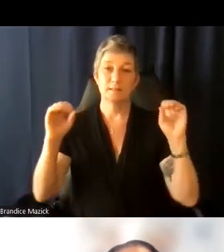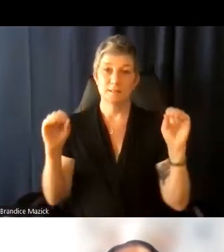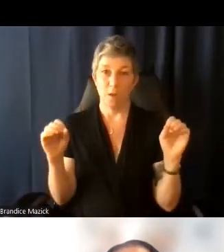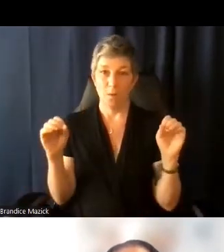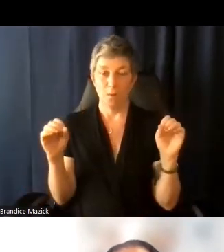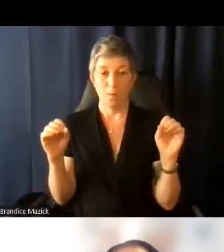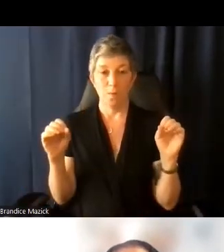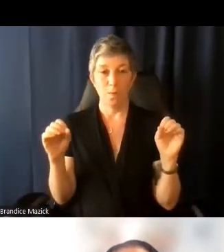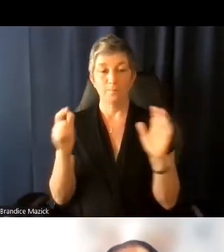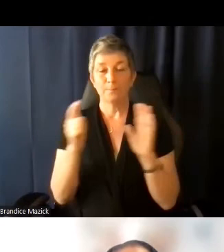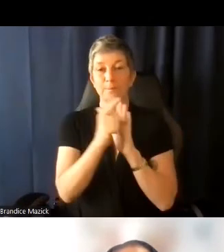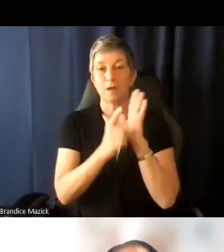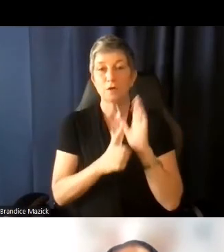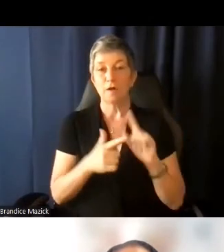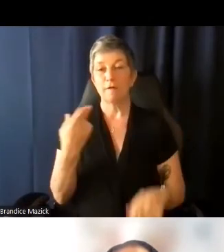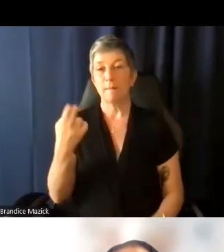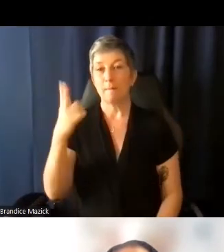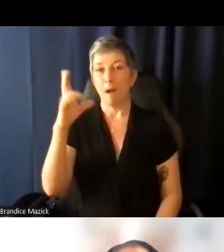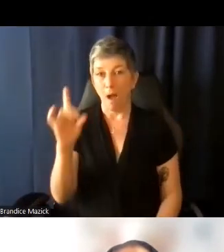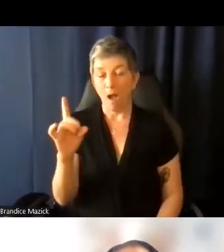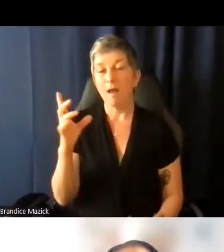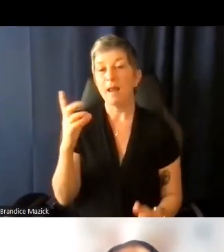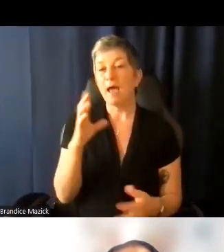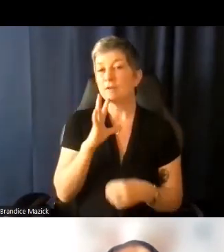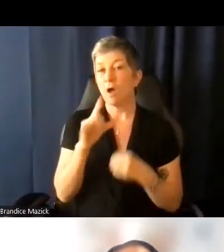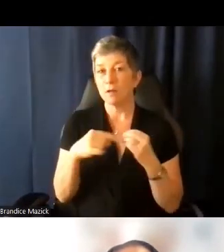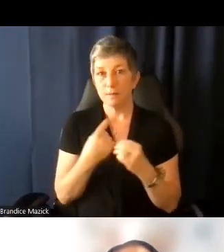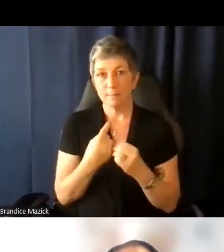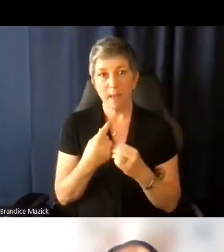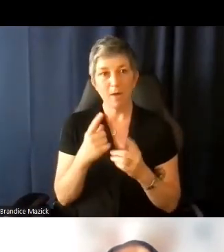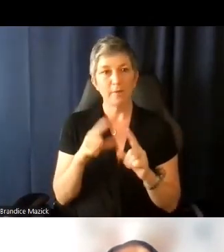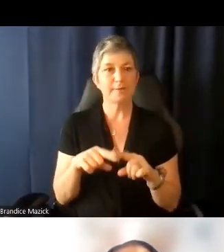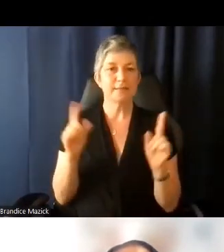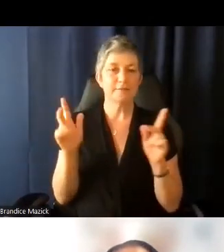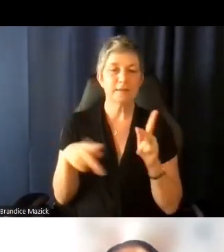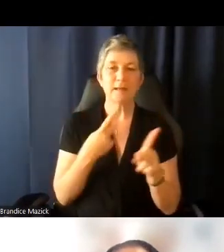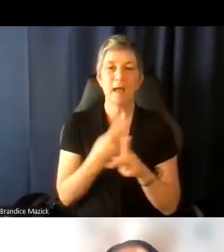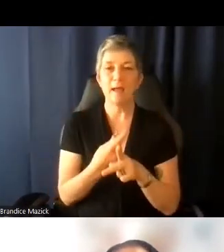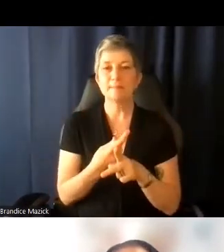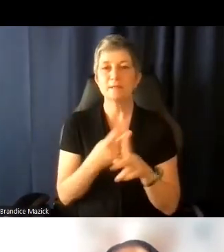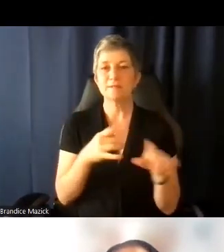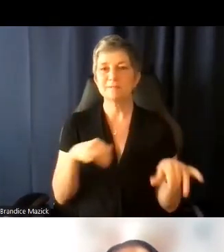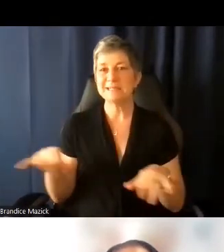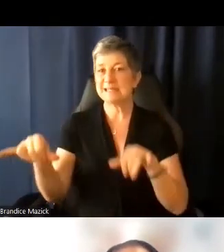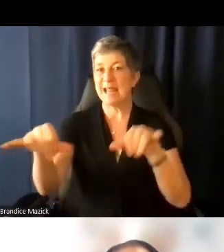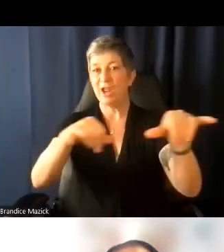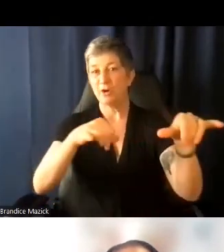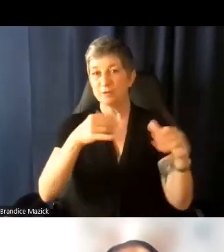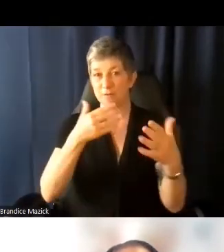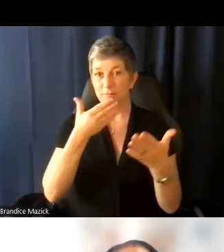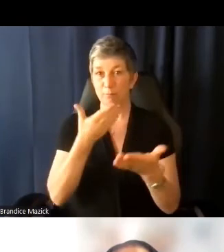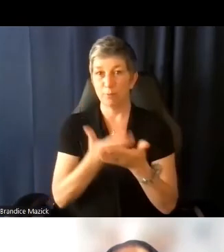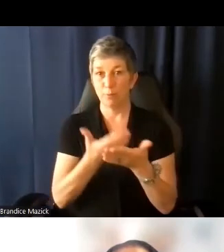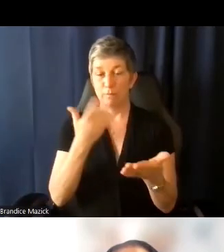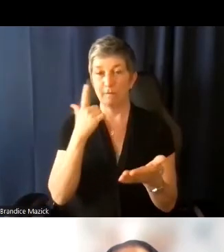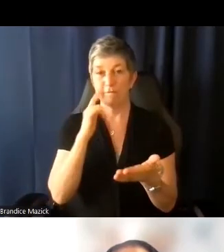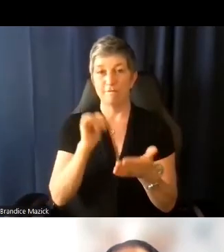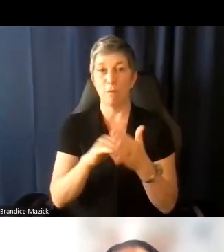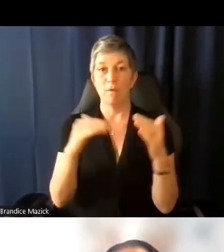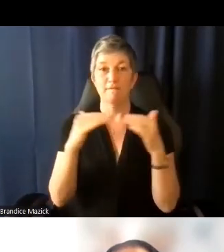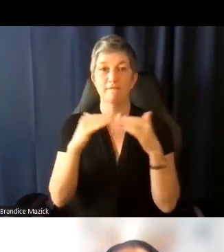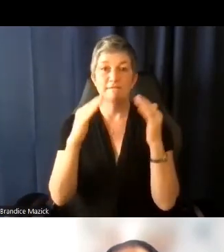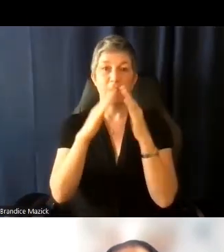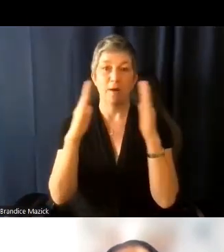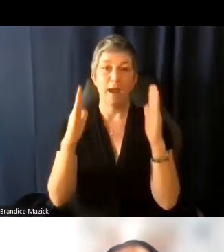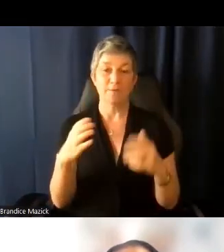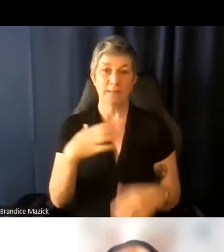So the attorneys from HUD have talked about the different types of standards of proof for fair housing